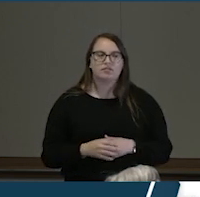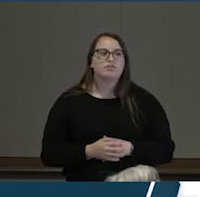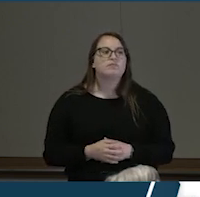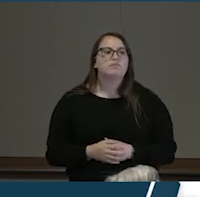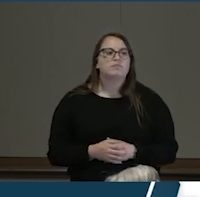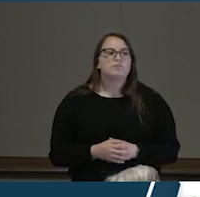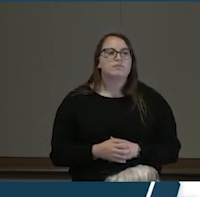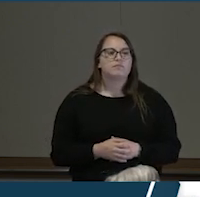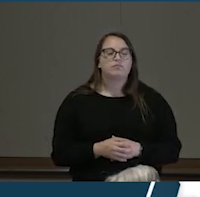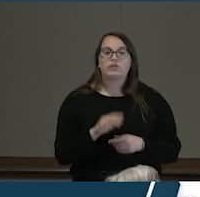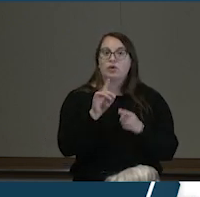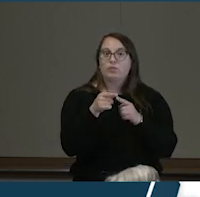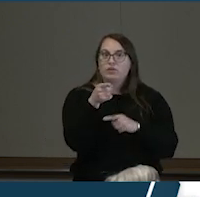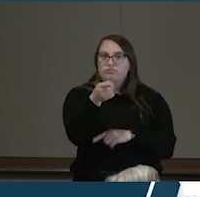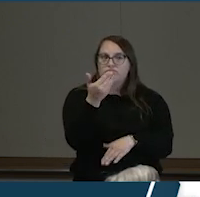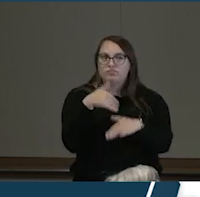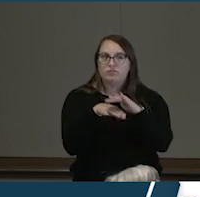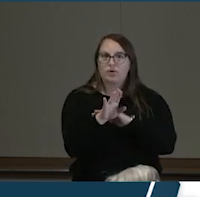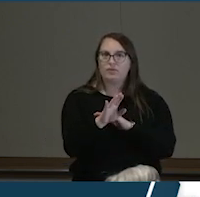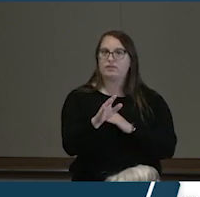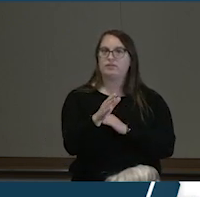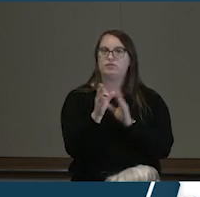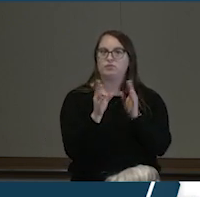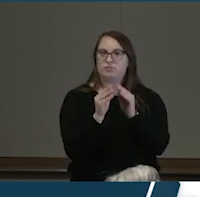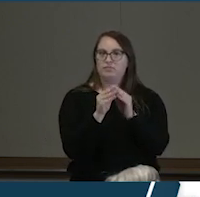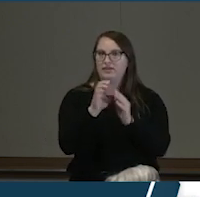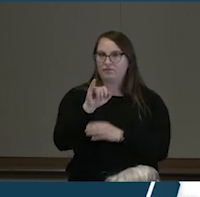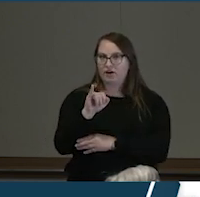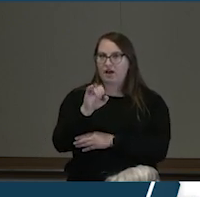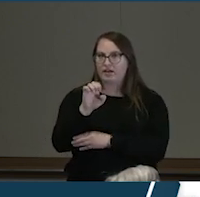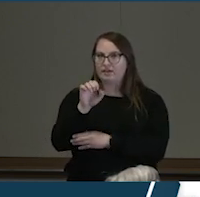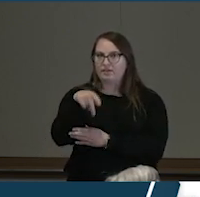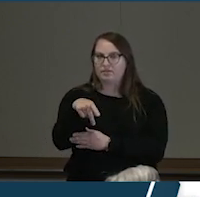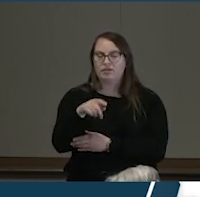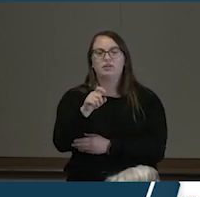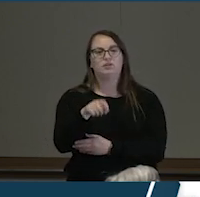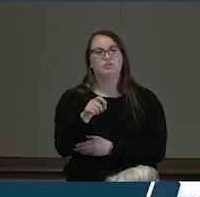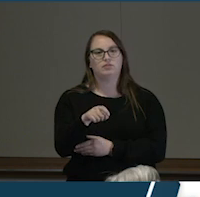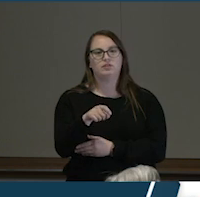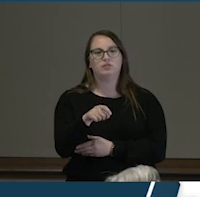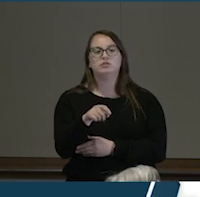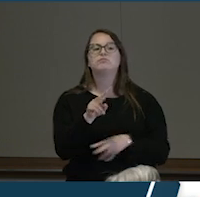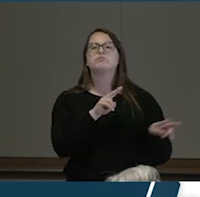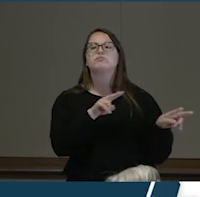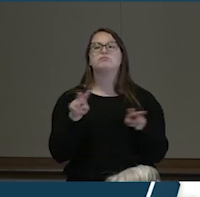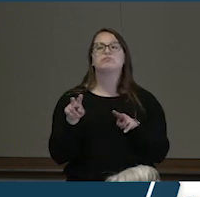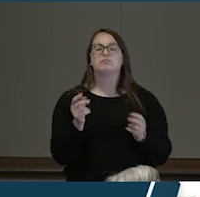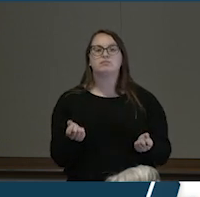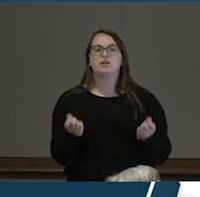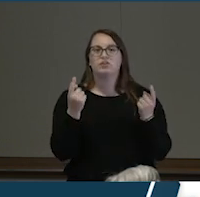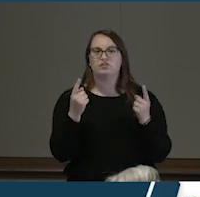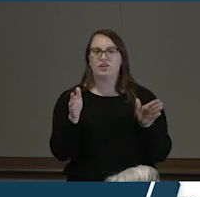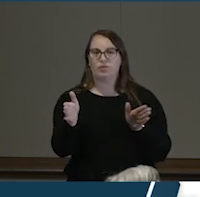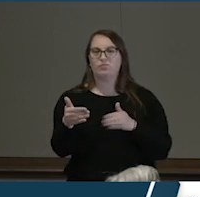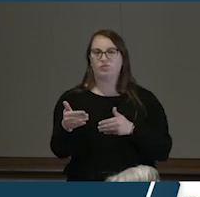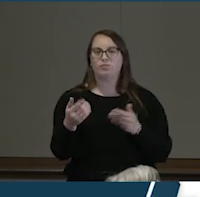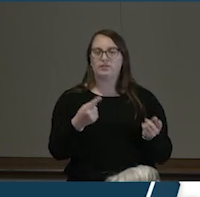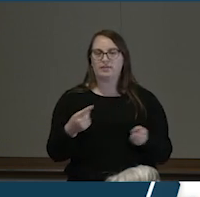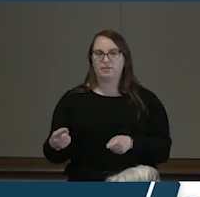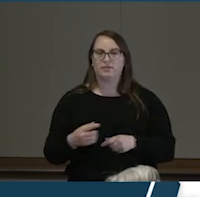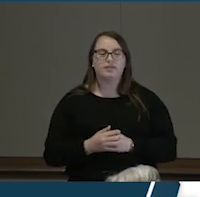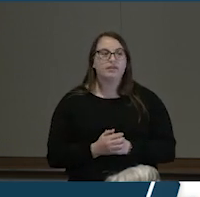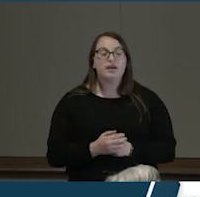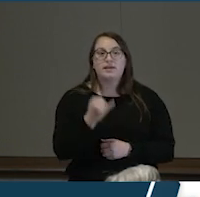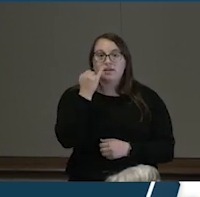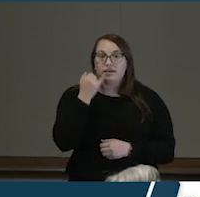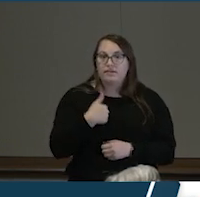into one of these meetings, you got to be able to read the room. When I go into an IEP meeting that I'm new to, I'm new to the school,